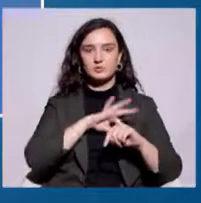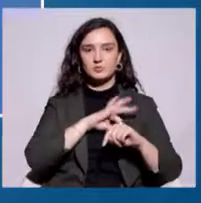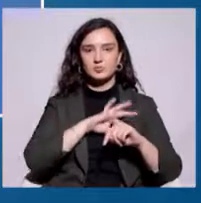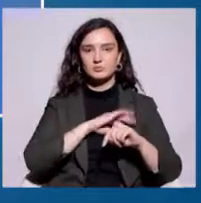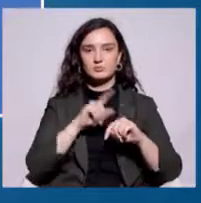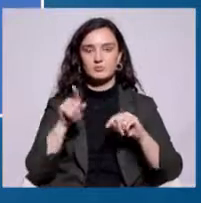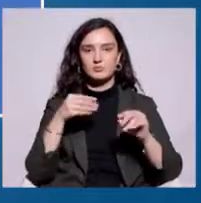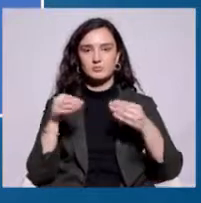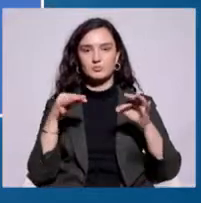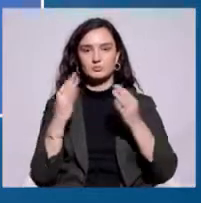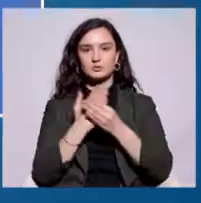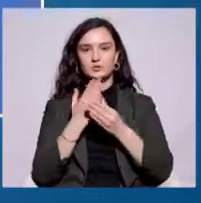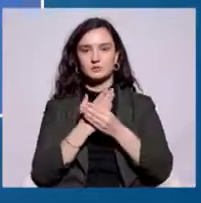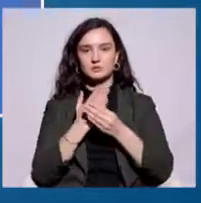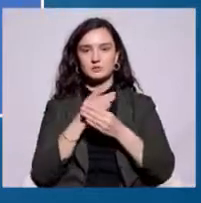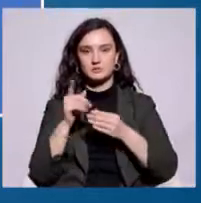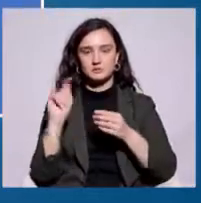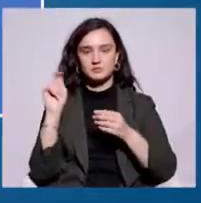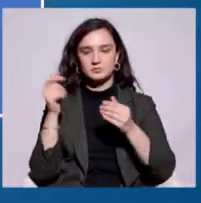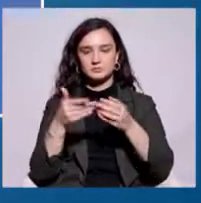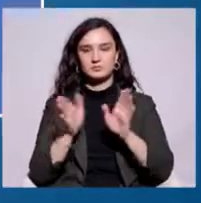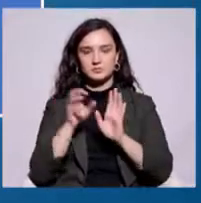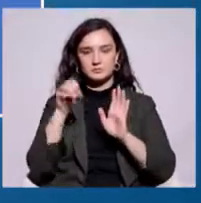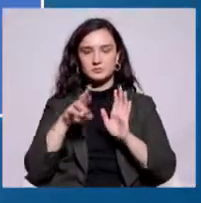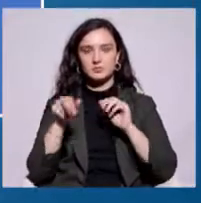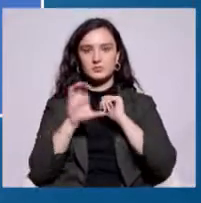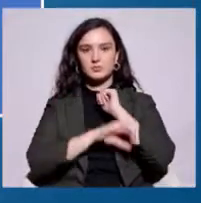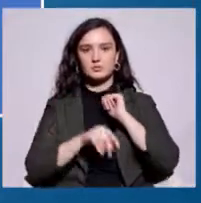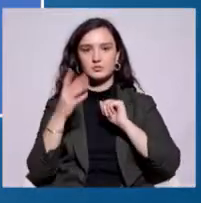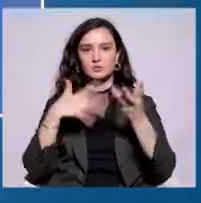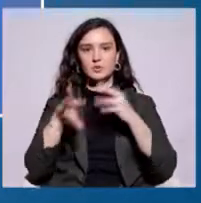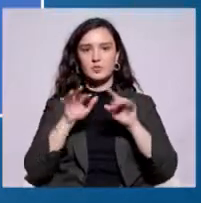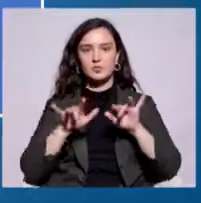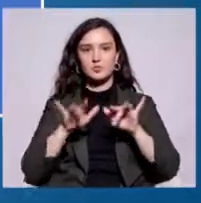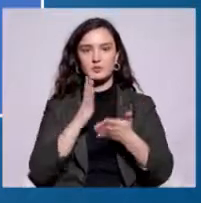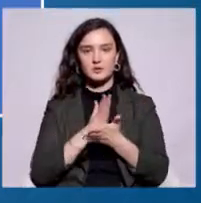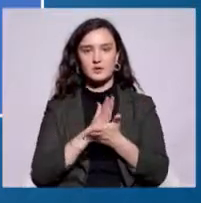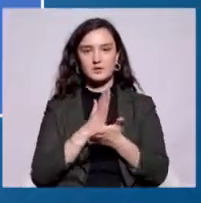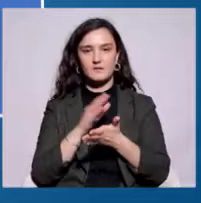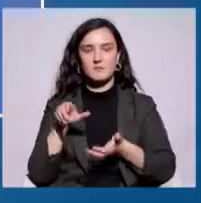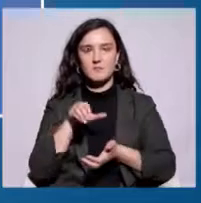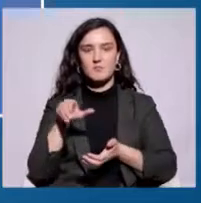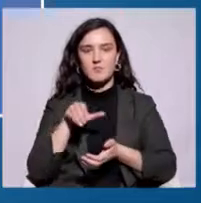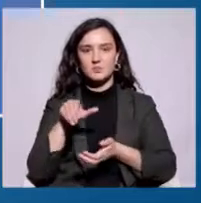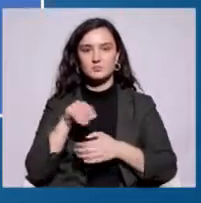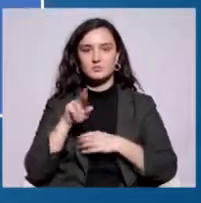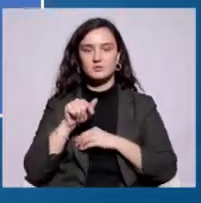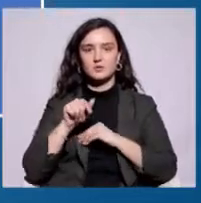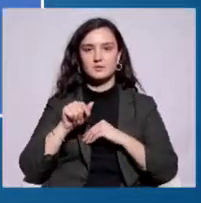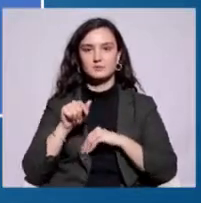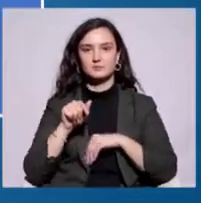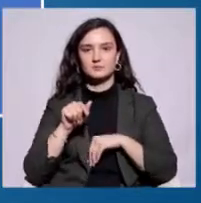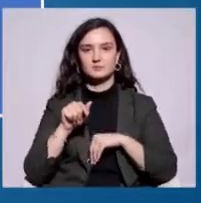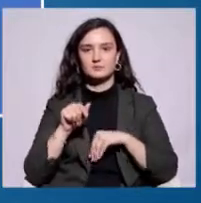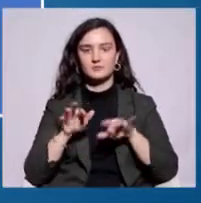used paper in the waste bin. And lastly, all computers have a mouse and